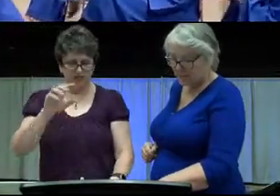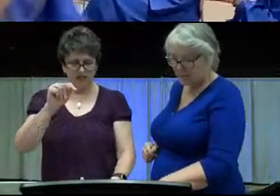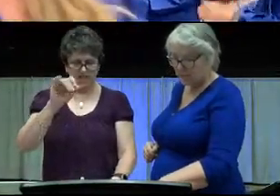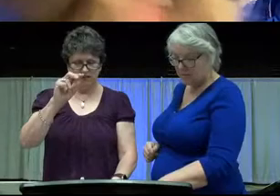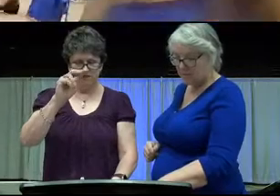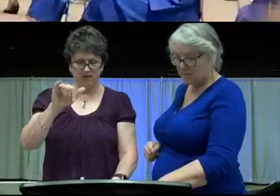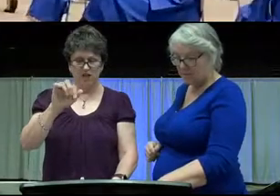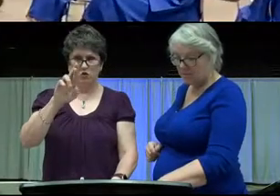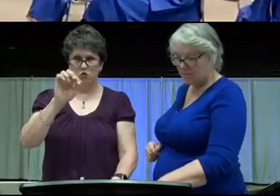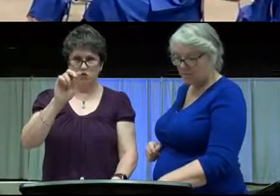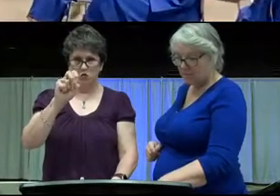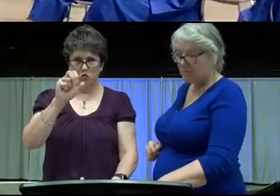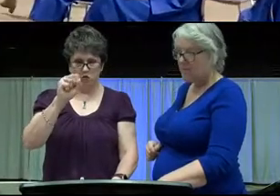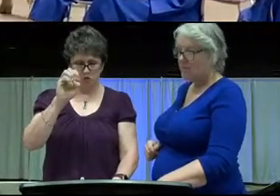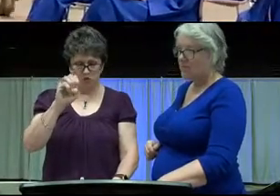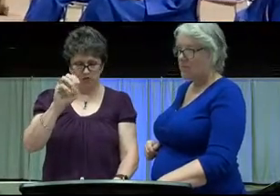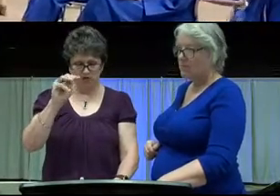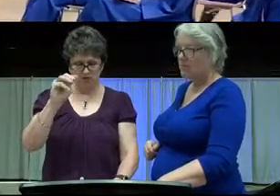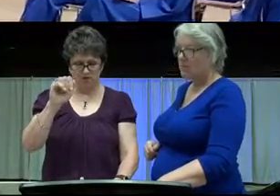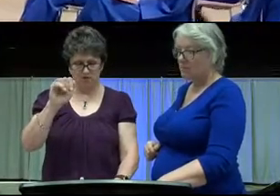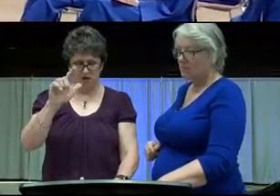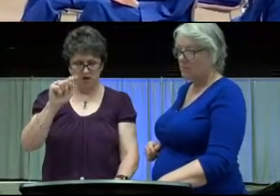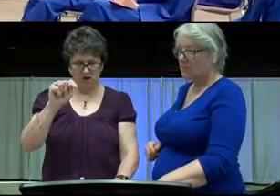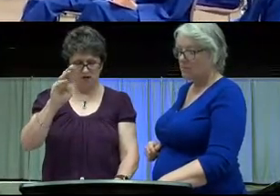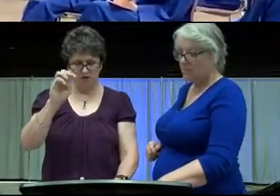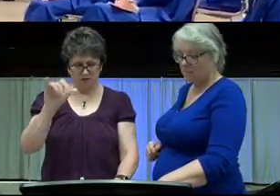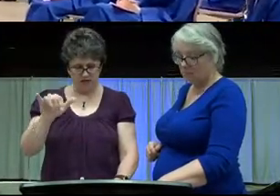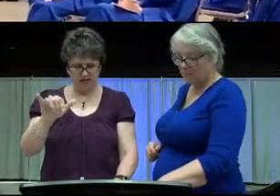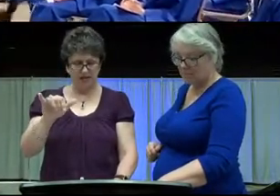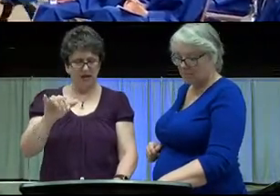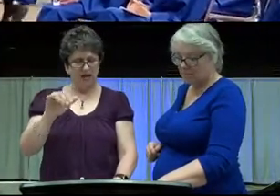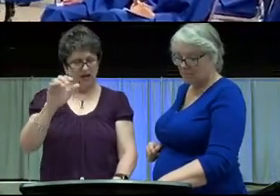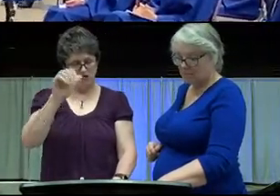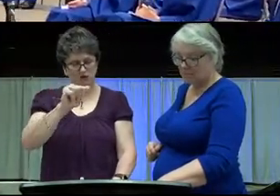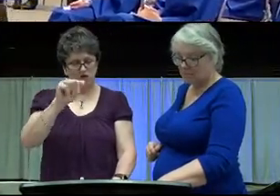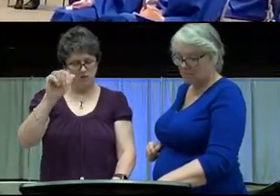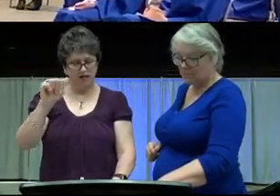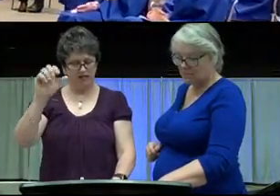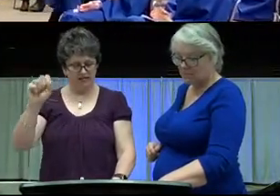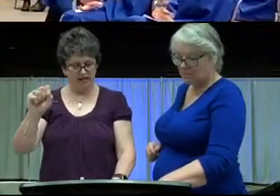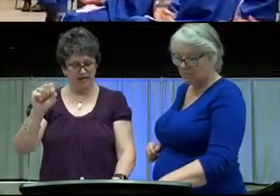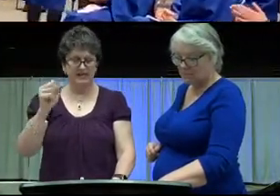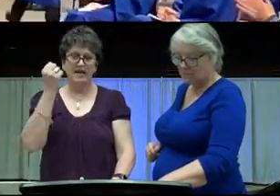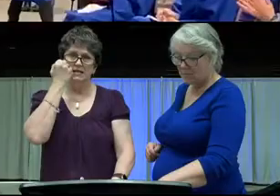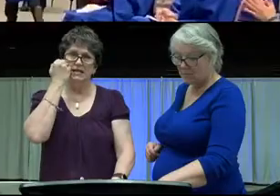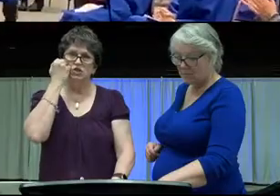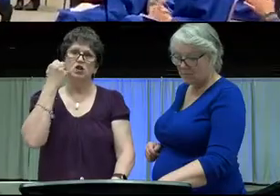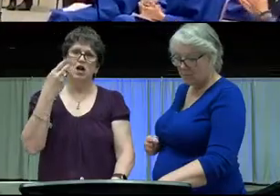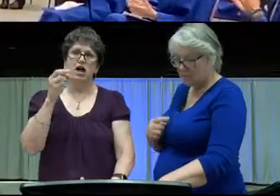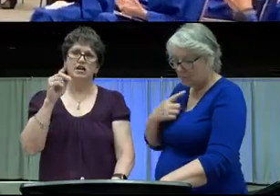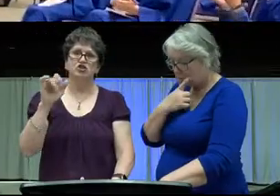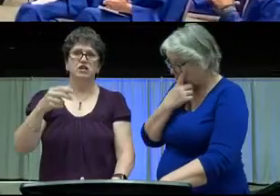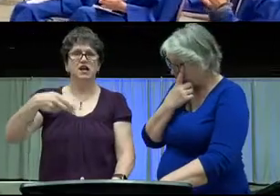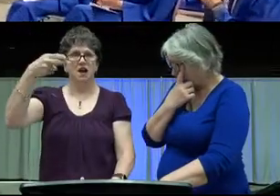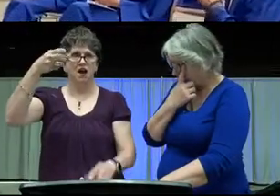Tiffany Rose Maltby, Associate of Applied Science, Dental Hygiene, High Honors.